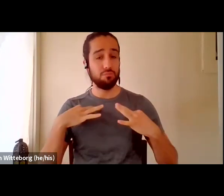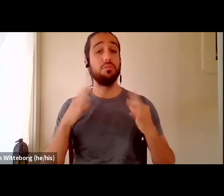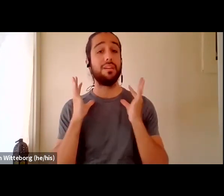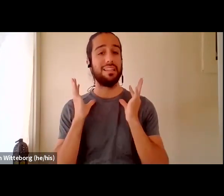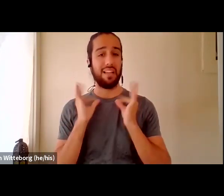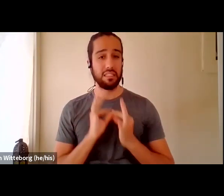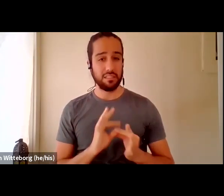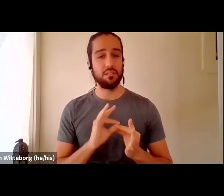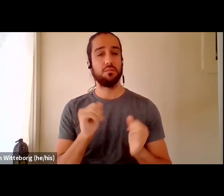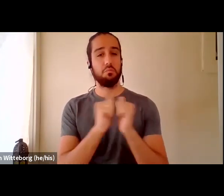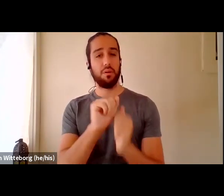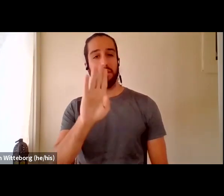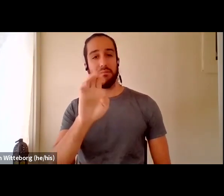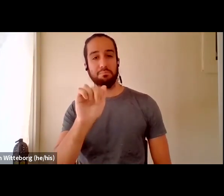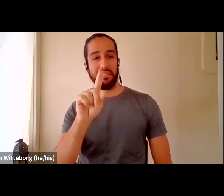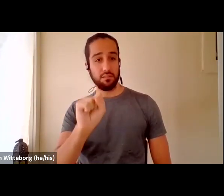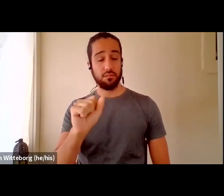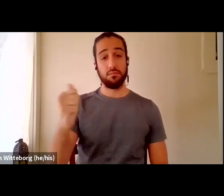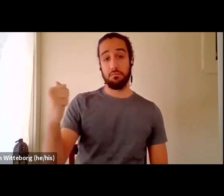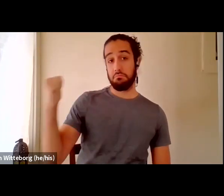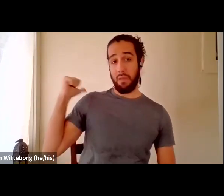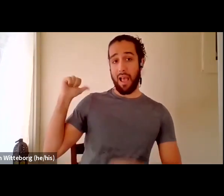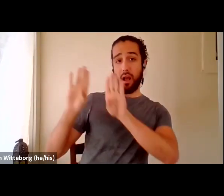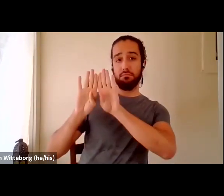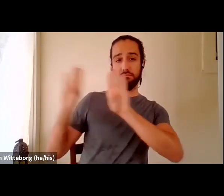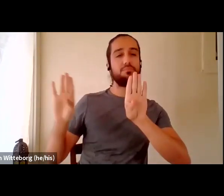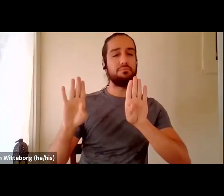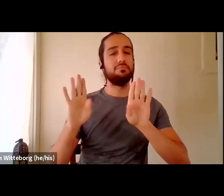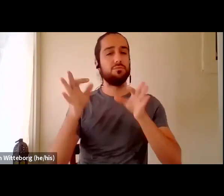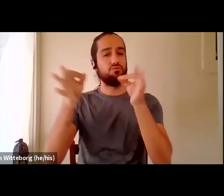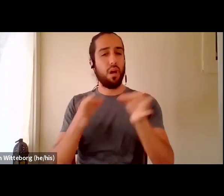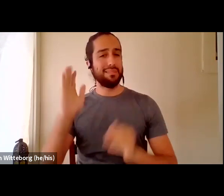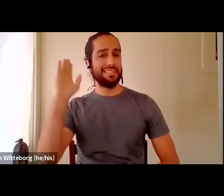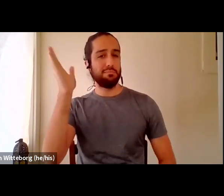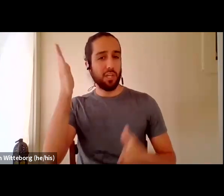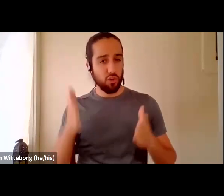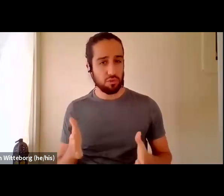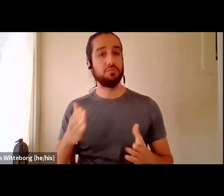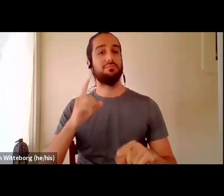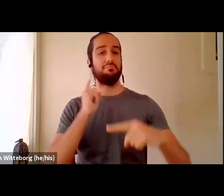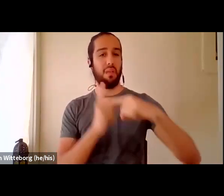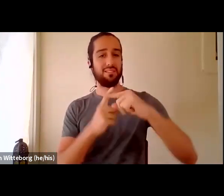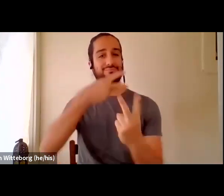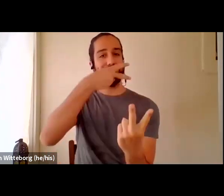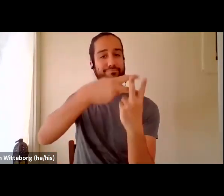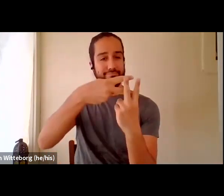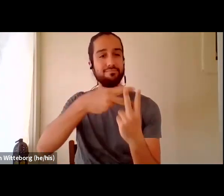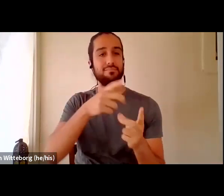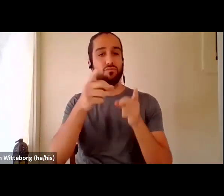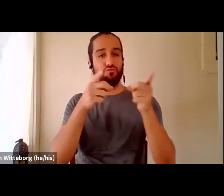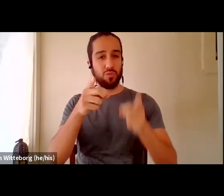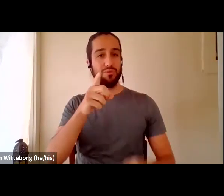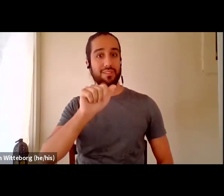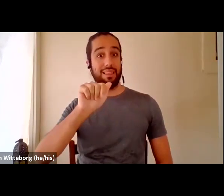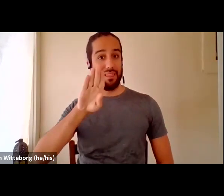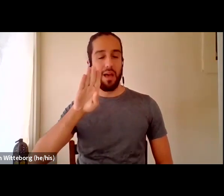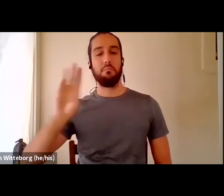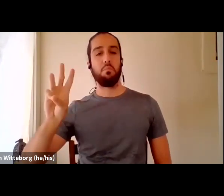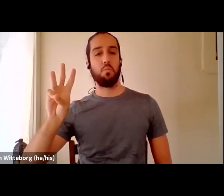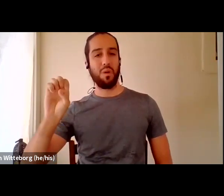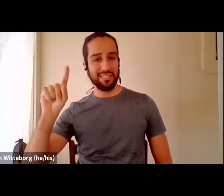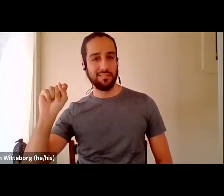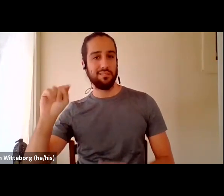My background describes the speakers of this conversation and has the hashtag Directors Lab West Connects. What is Directors